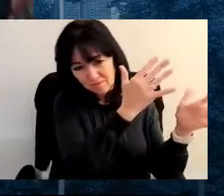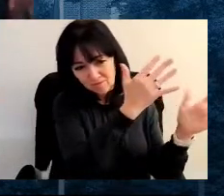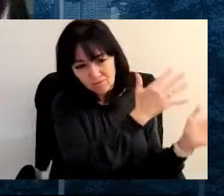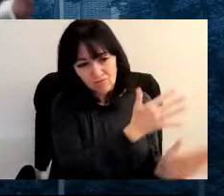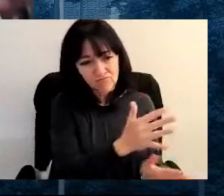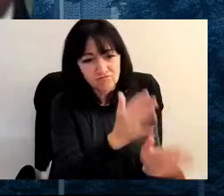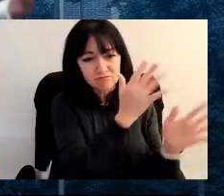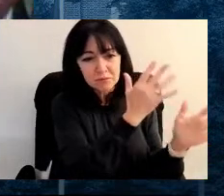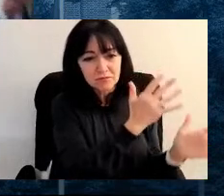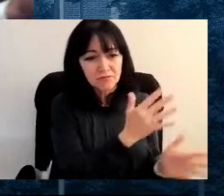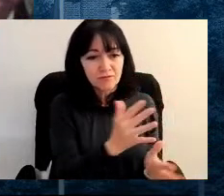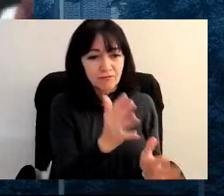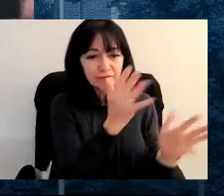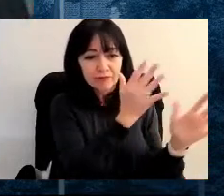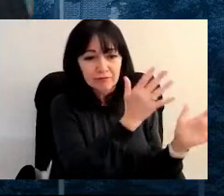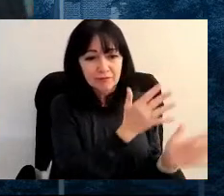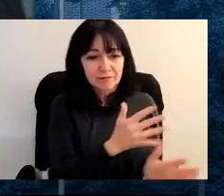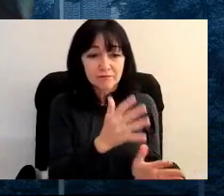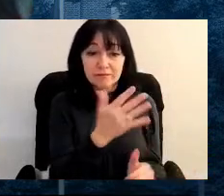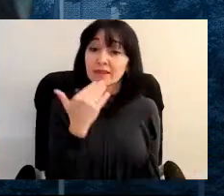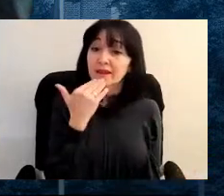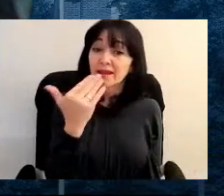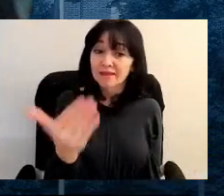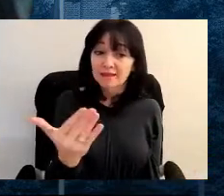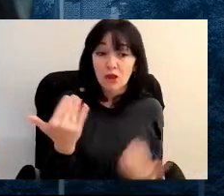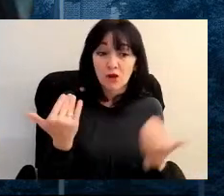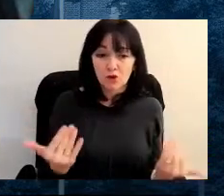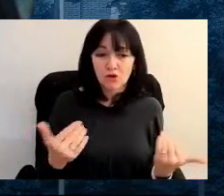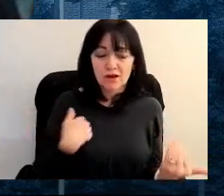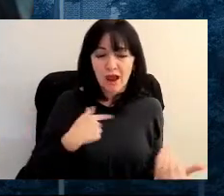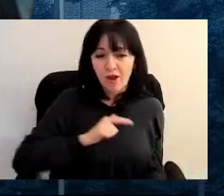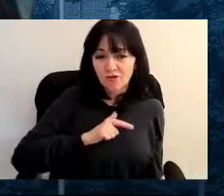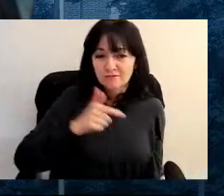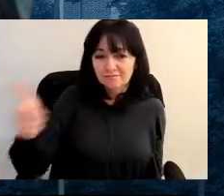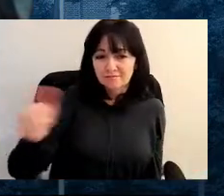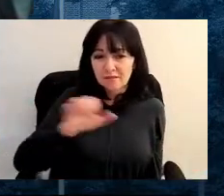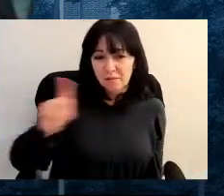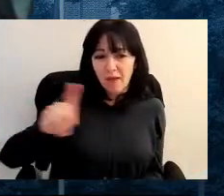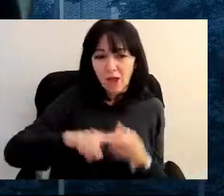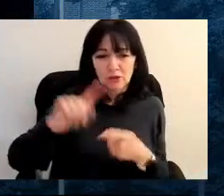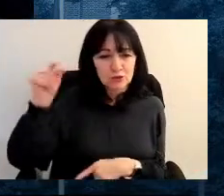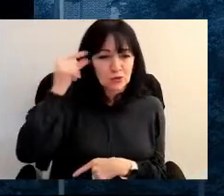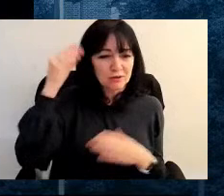And thank you. At this time, I'd like to turn it back over to Governor Carney.